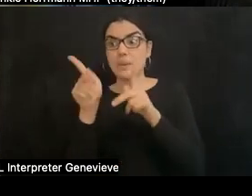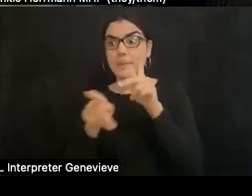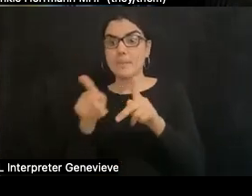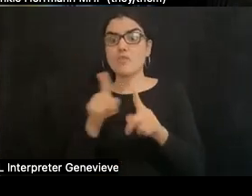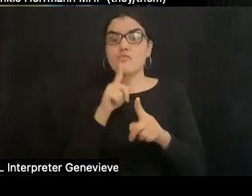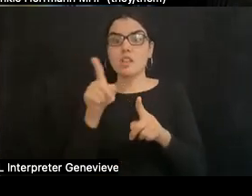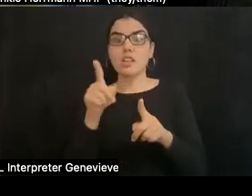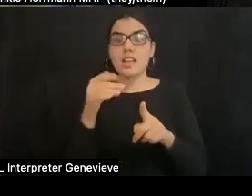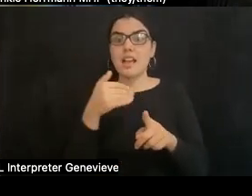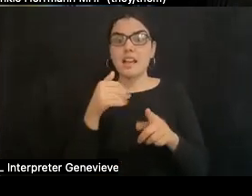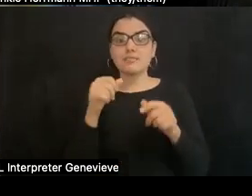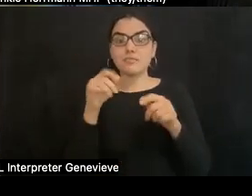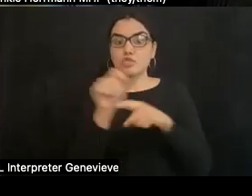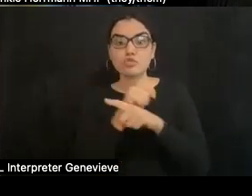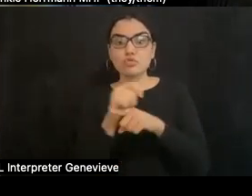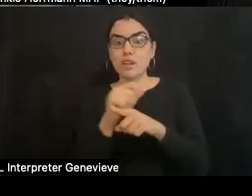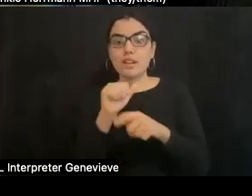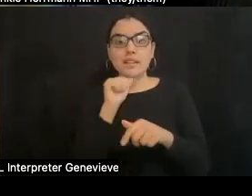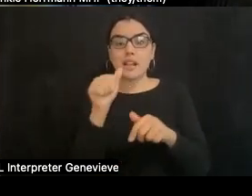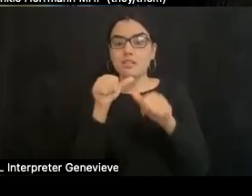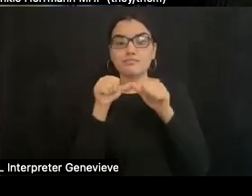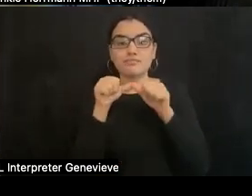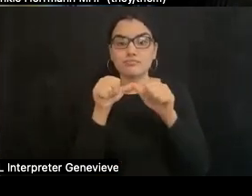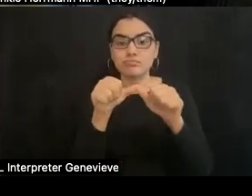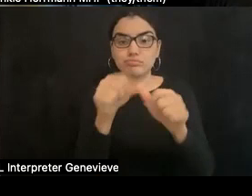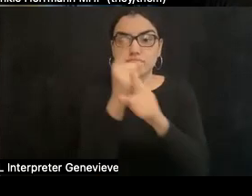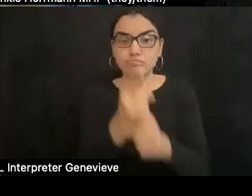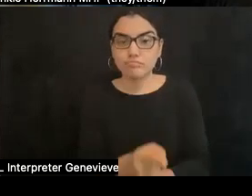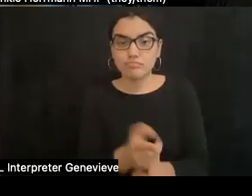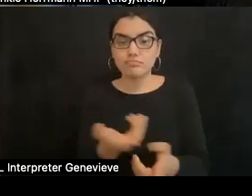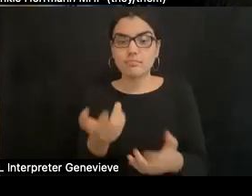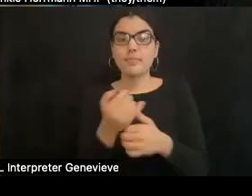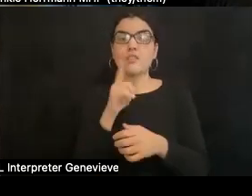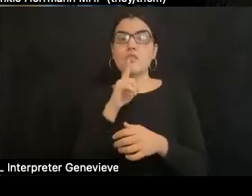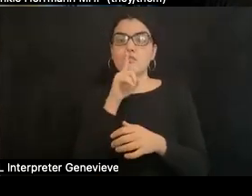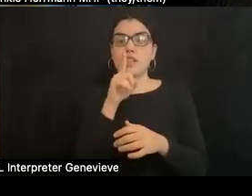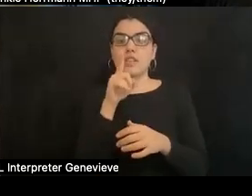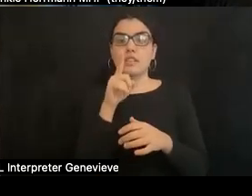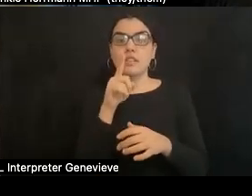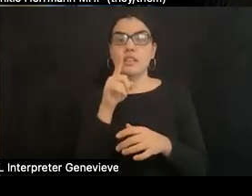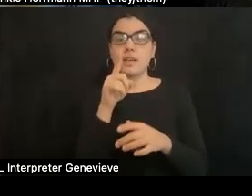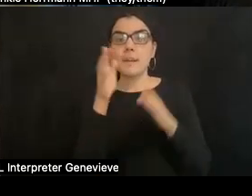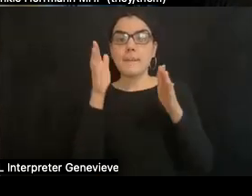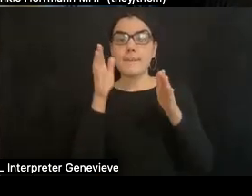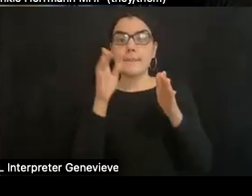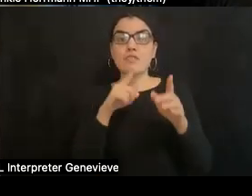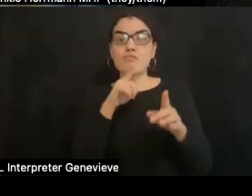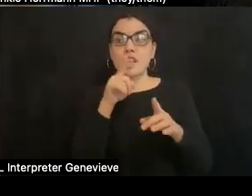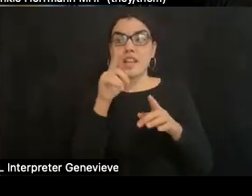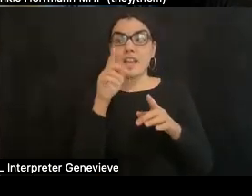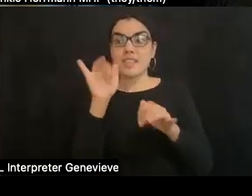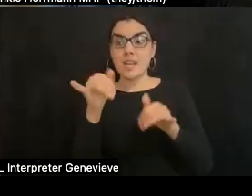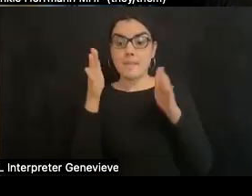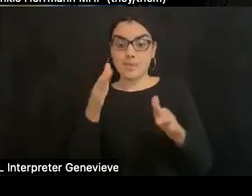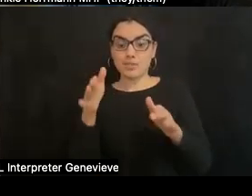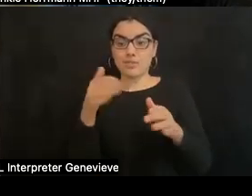inconsistent training. So the kind of the quality of care coordination that a person may receive varies quite a bit. So if